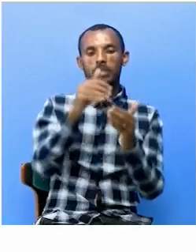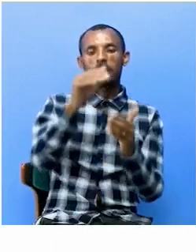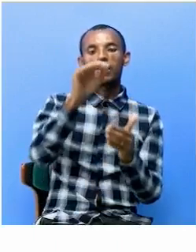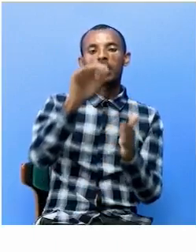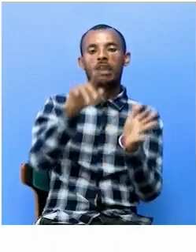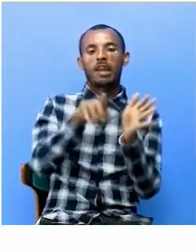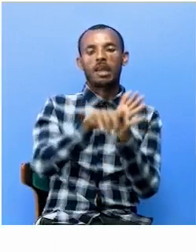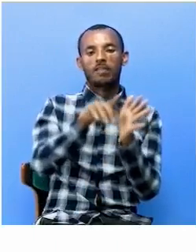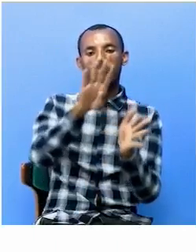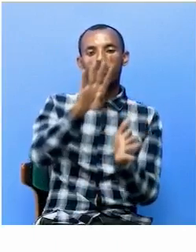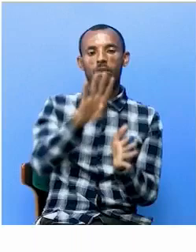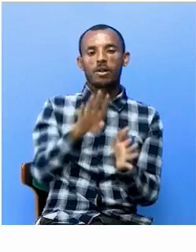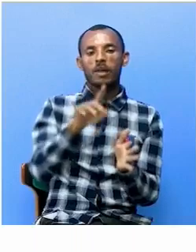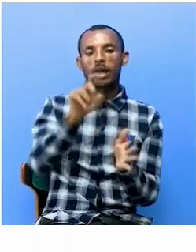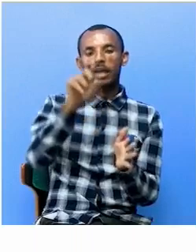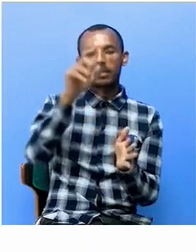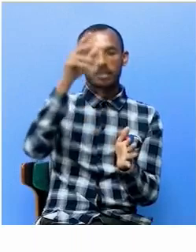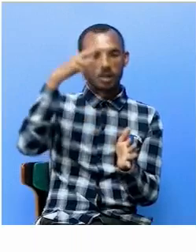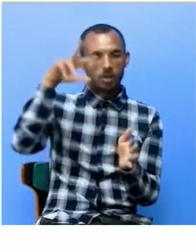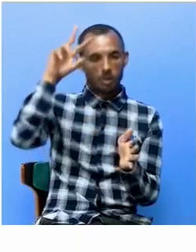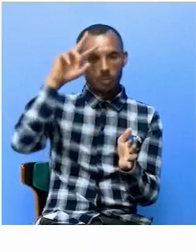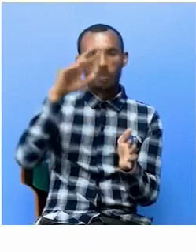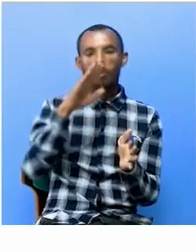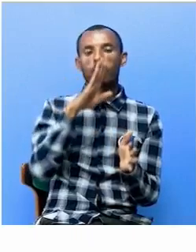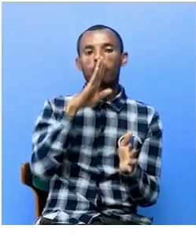4. So x cubed becomes